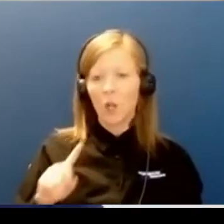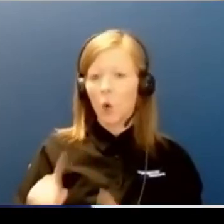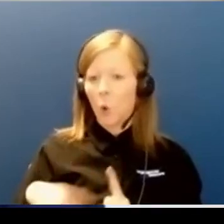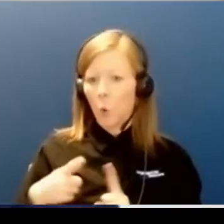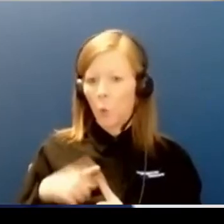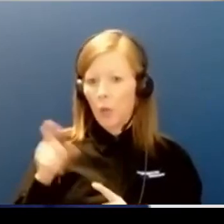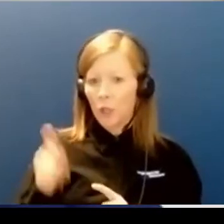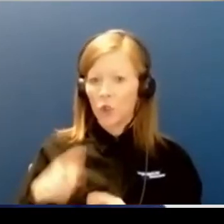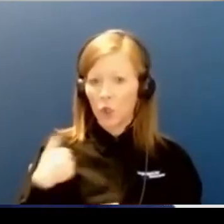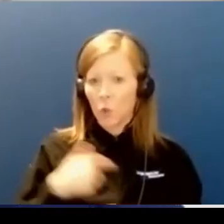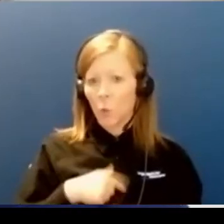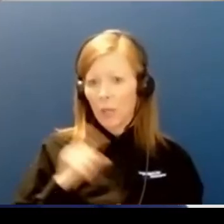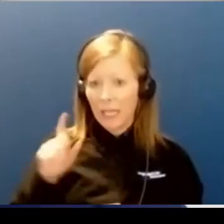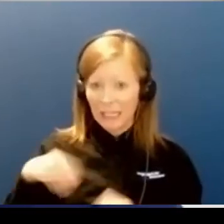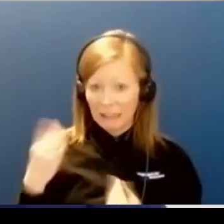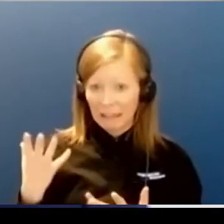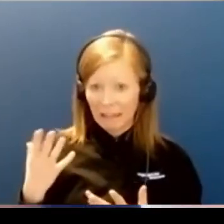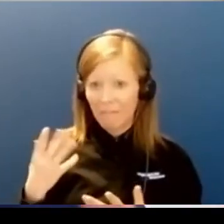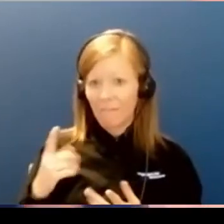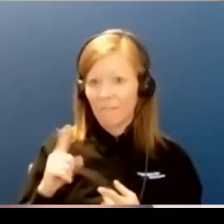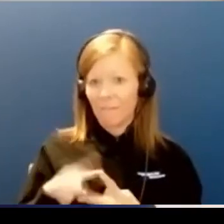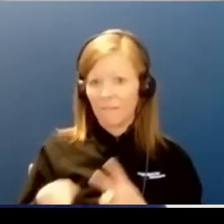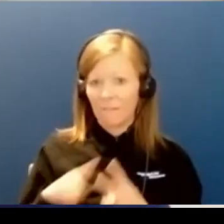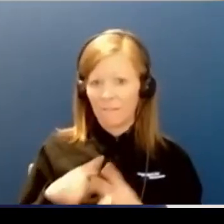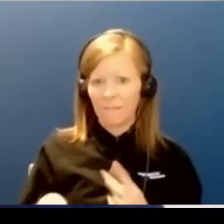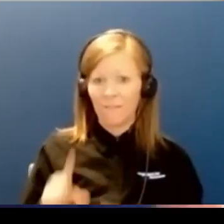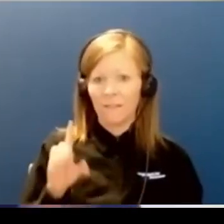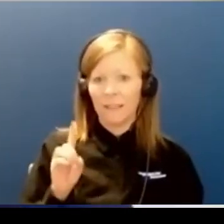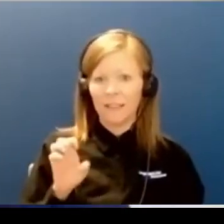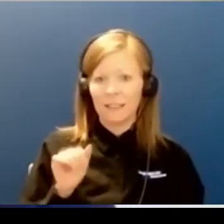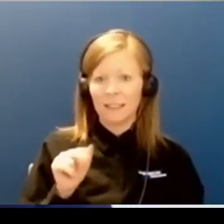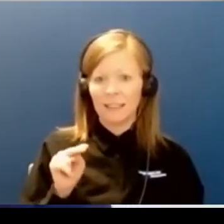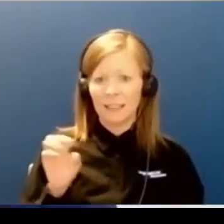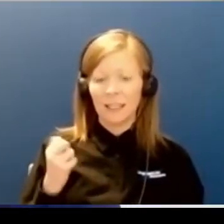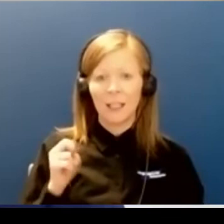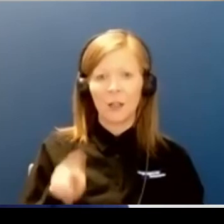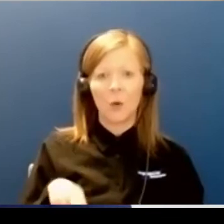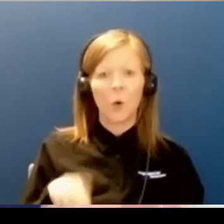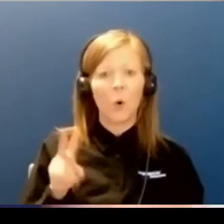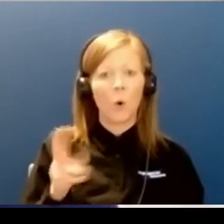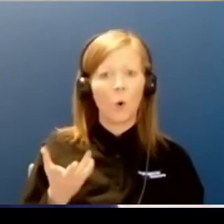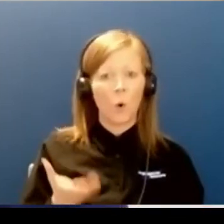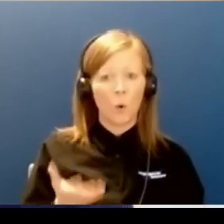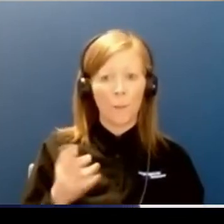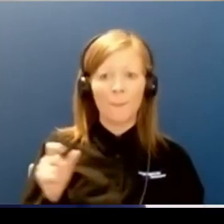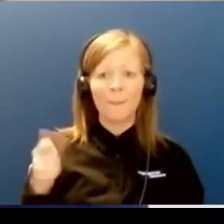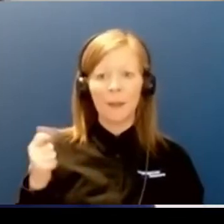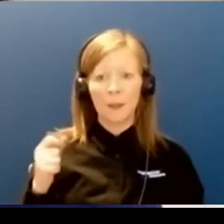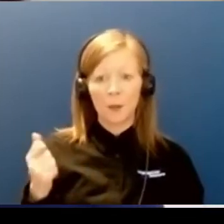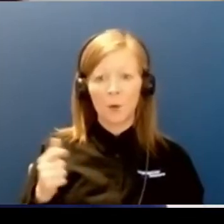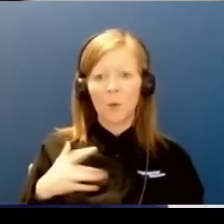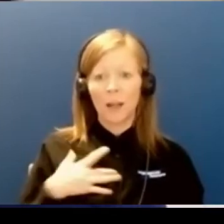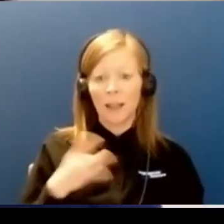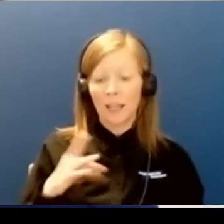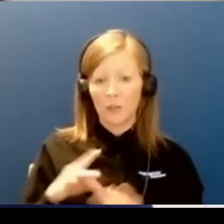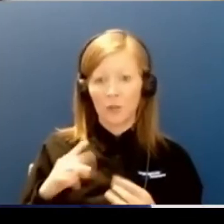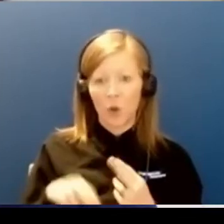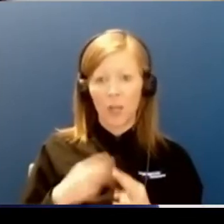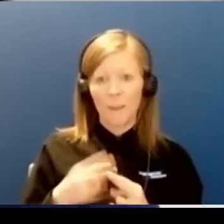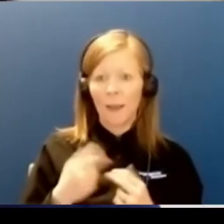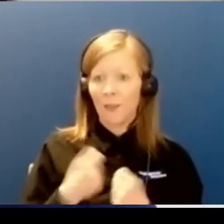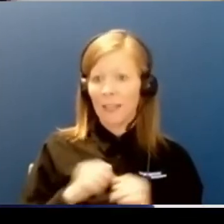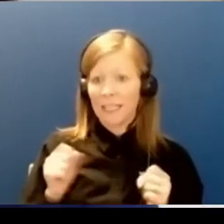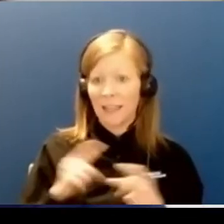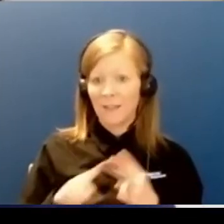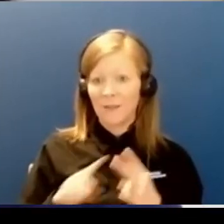toothpaste to a child. So I don't know if Deanne or Dr. Maria would like to comment on that and the safety of things that we have in the dental office. That would be